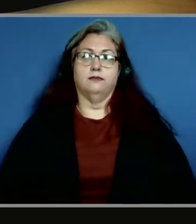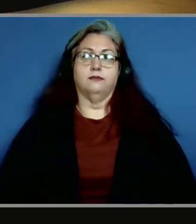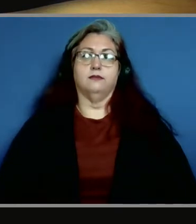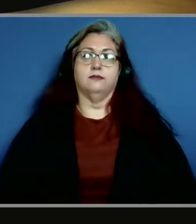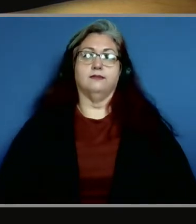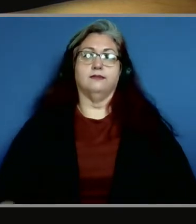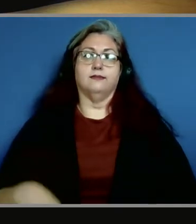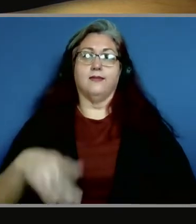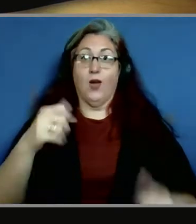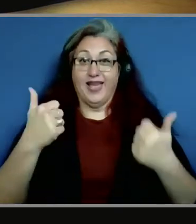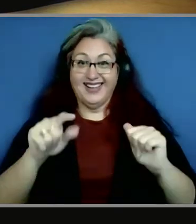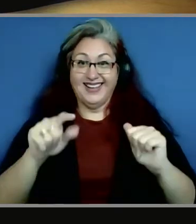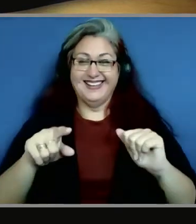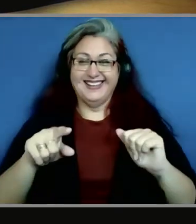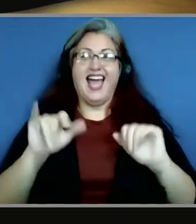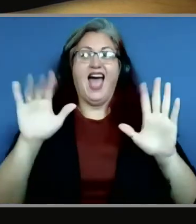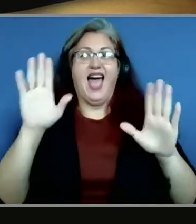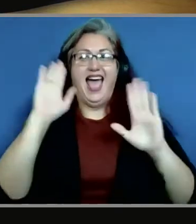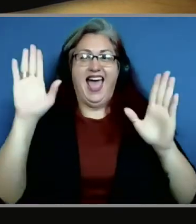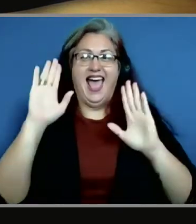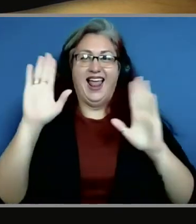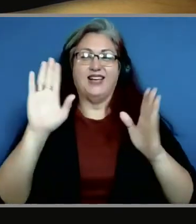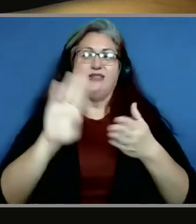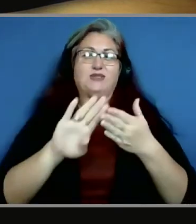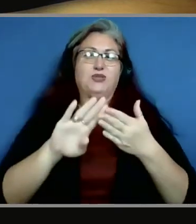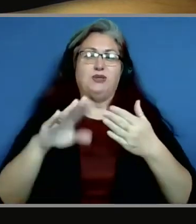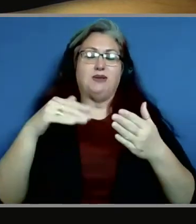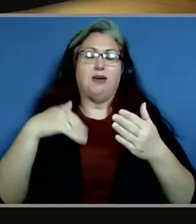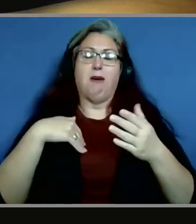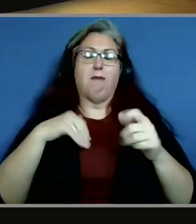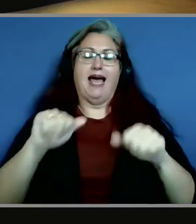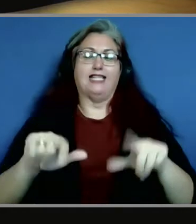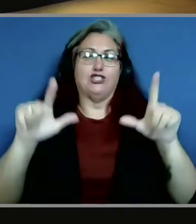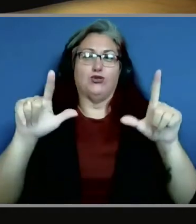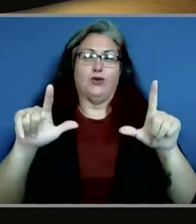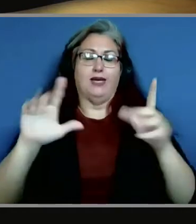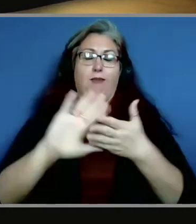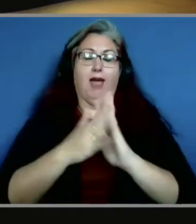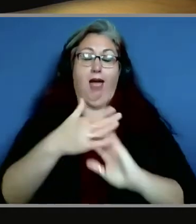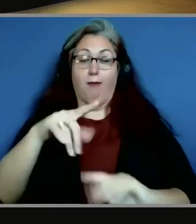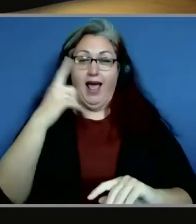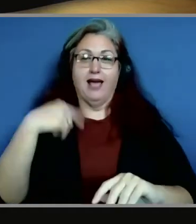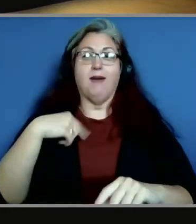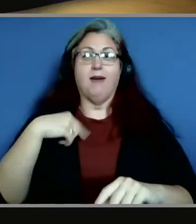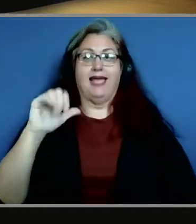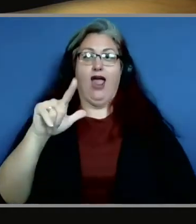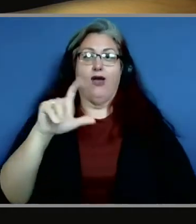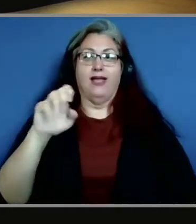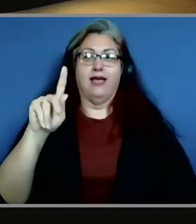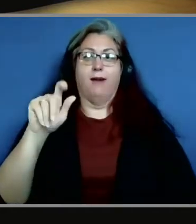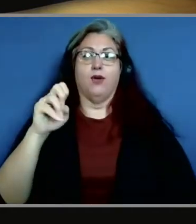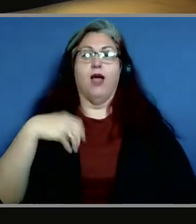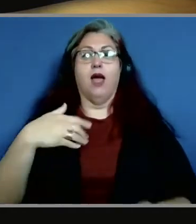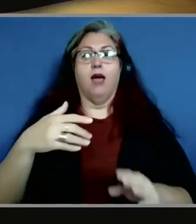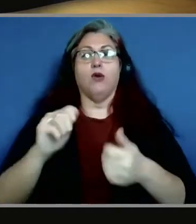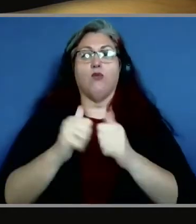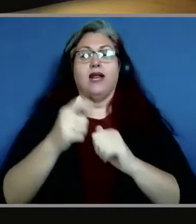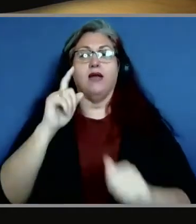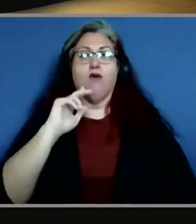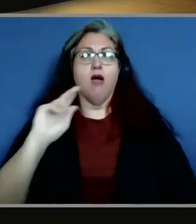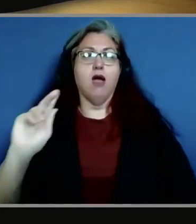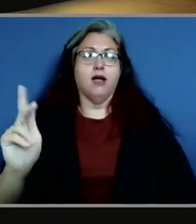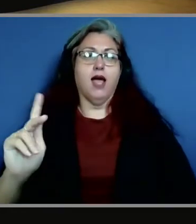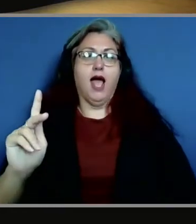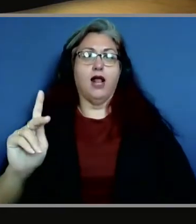Let's try going to... Hey, Kalamai, my screen went black. This is Carol Lee Kamikona. I'm running for the Kahului